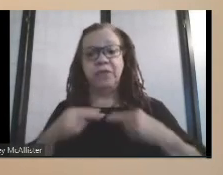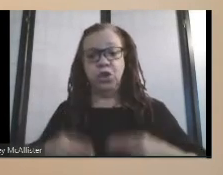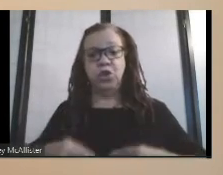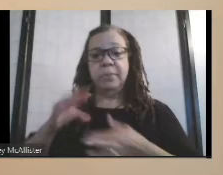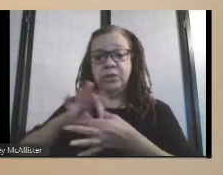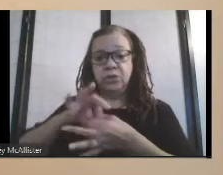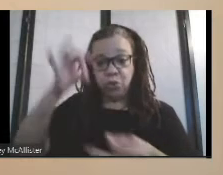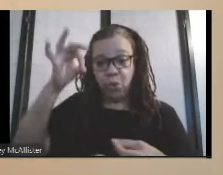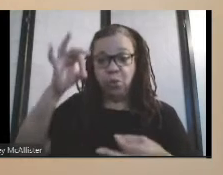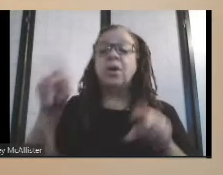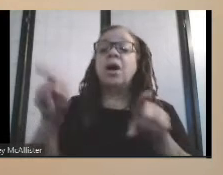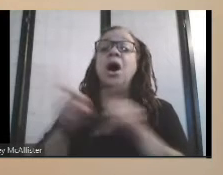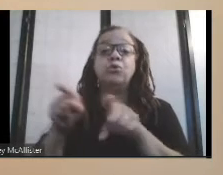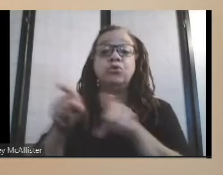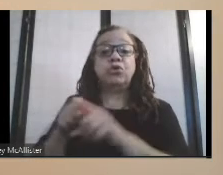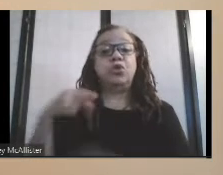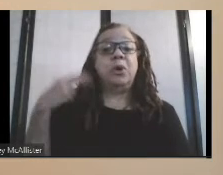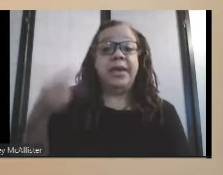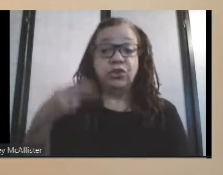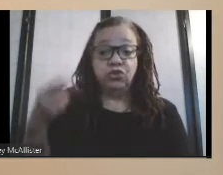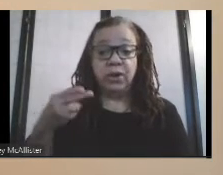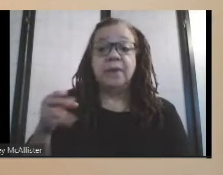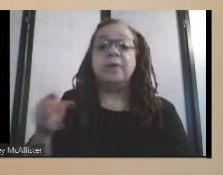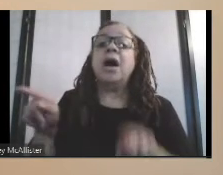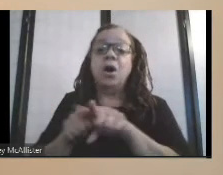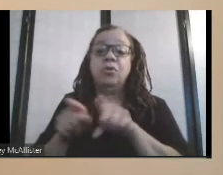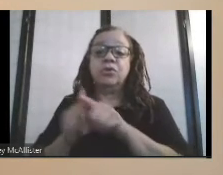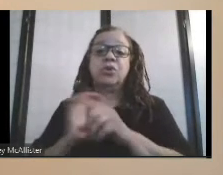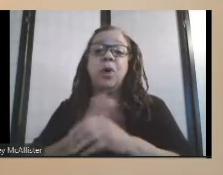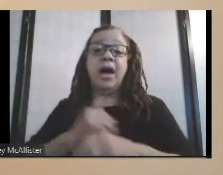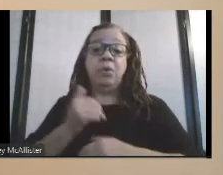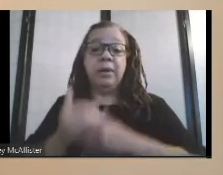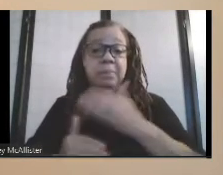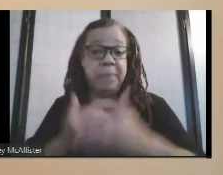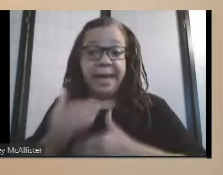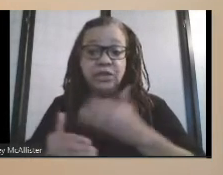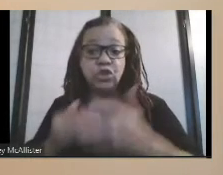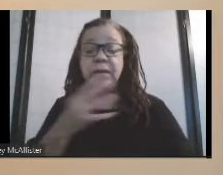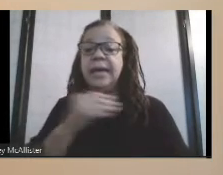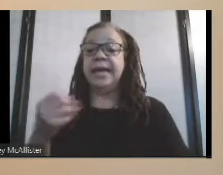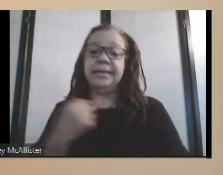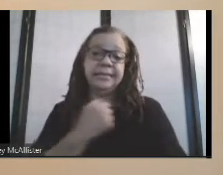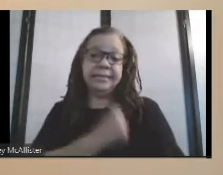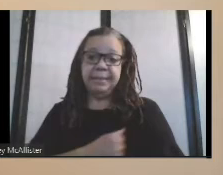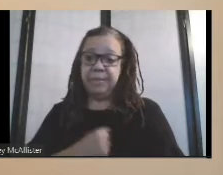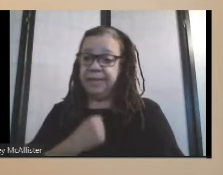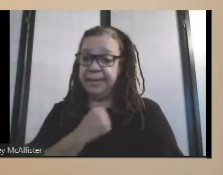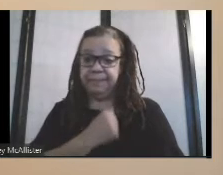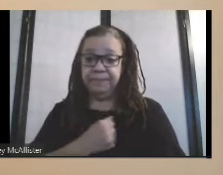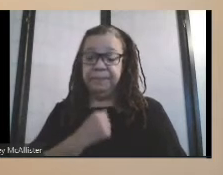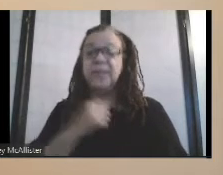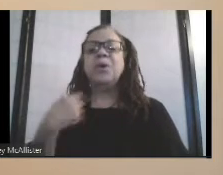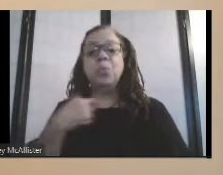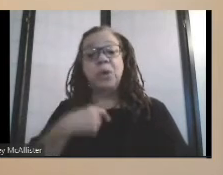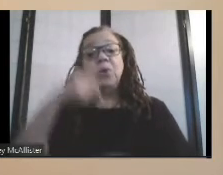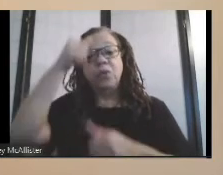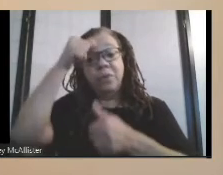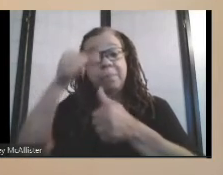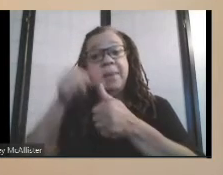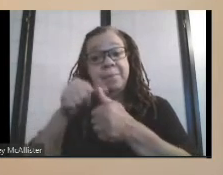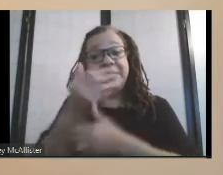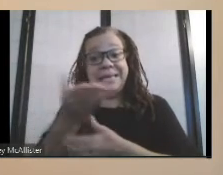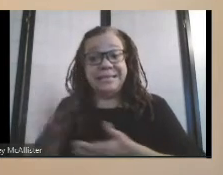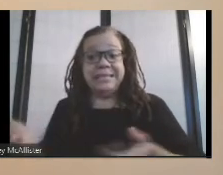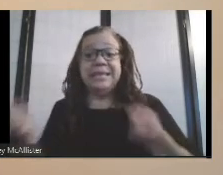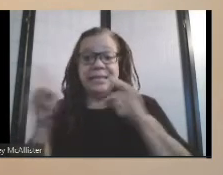is history, so are compassion and sympathy. We will continue to keep these things in